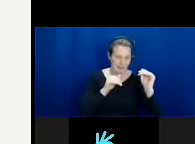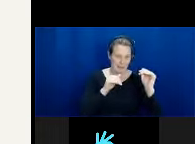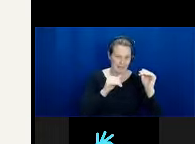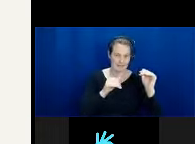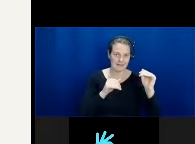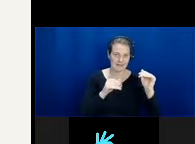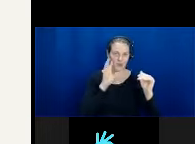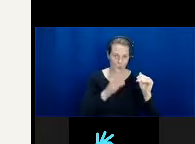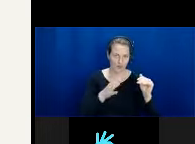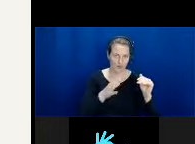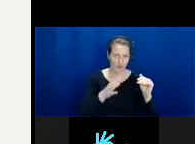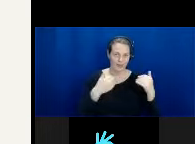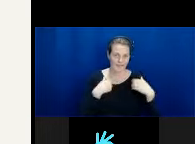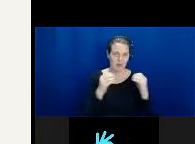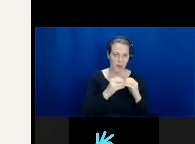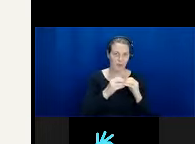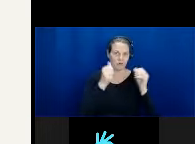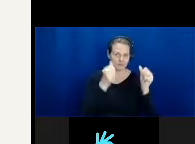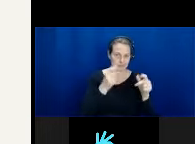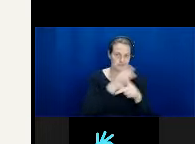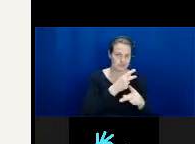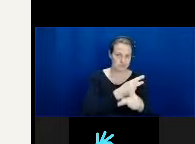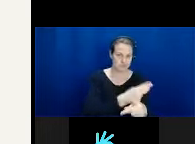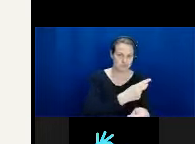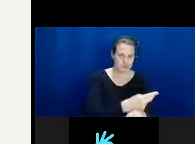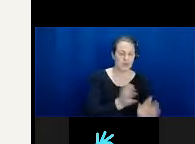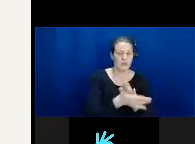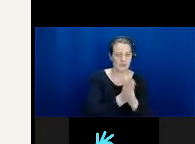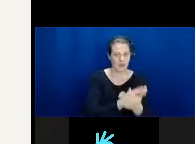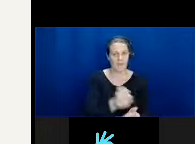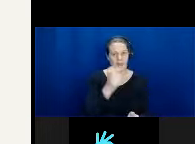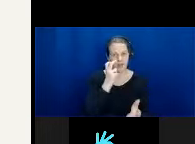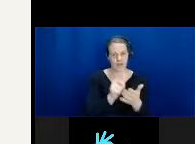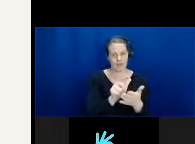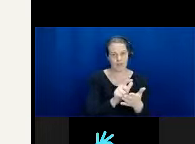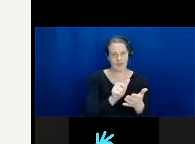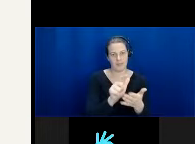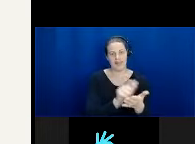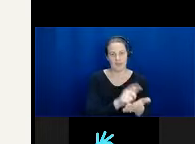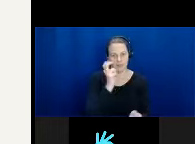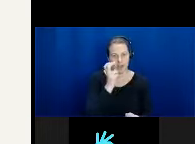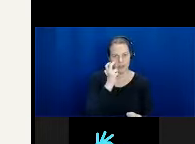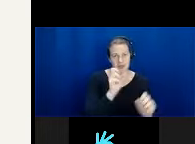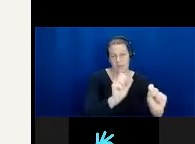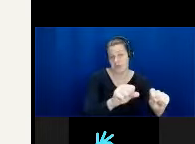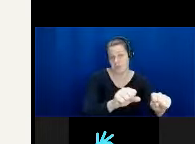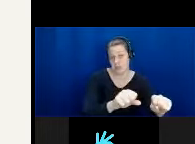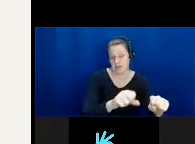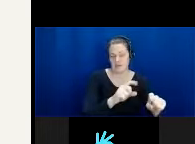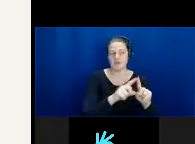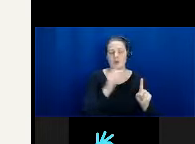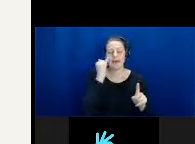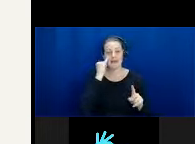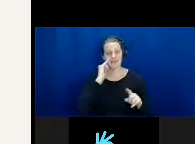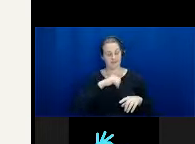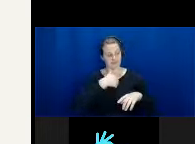some amount of progressive loss that results in legal blindness, possibly. So getting someone with this kind of